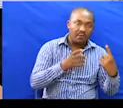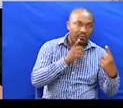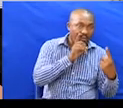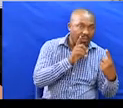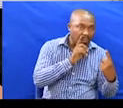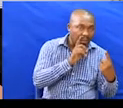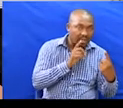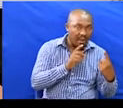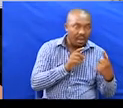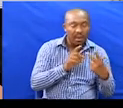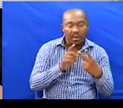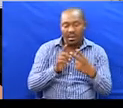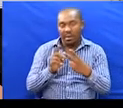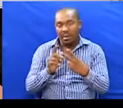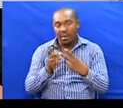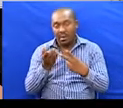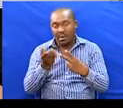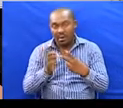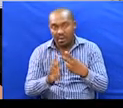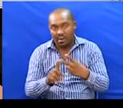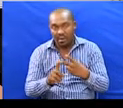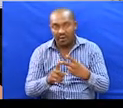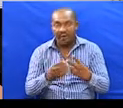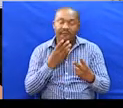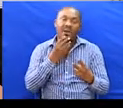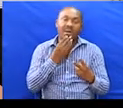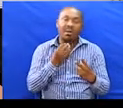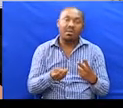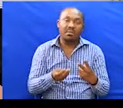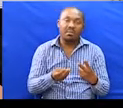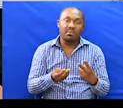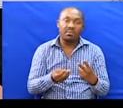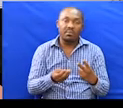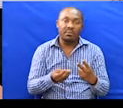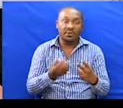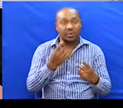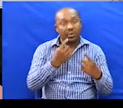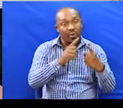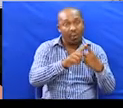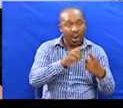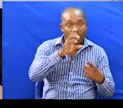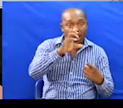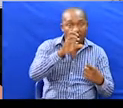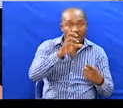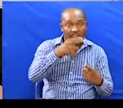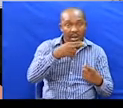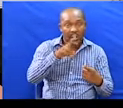another chromosome is from father. One chromosome from